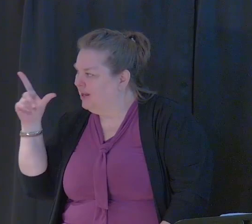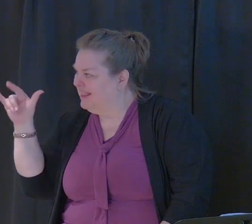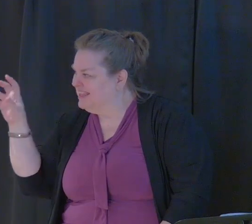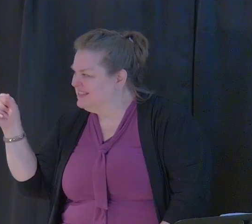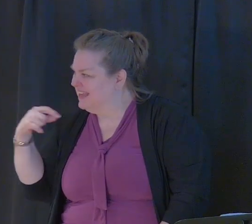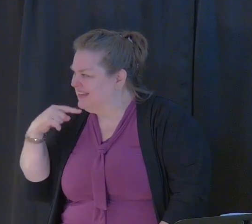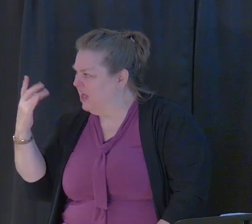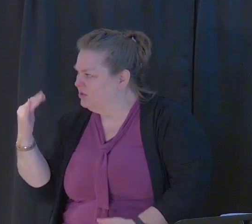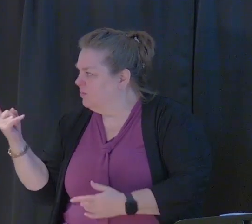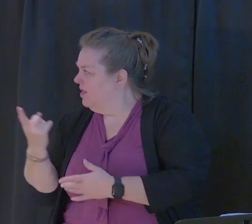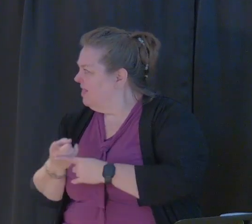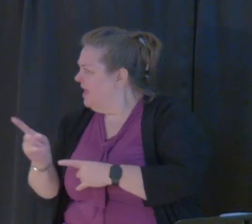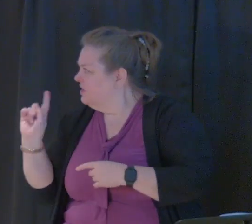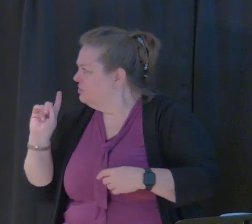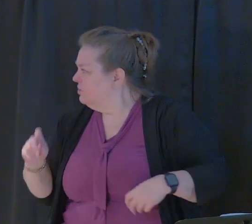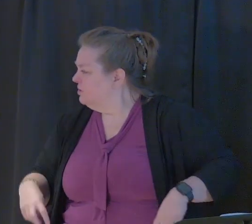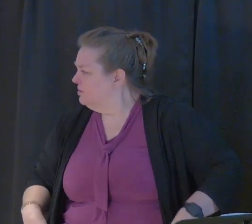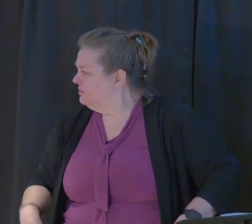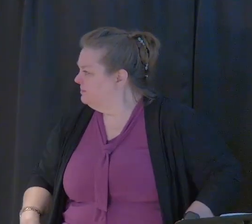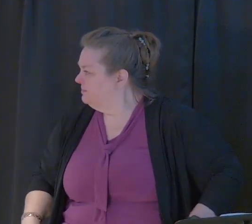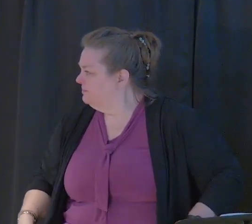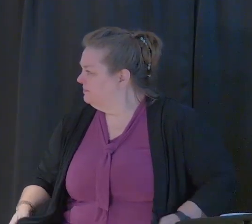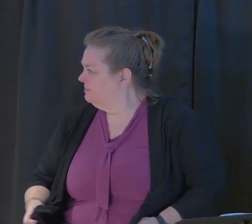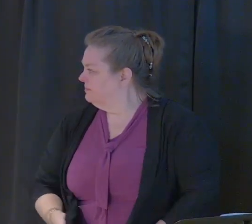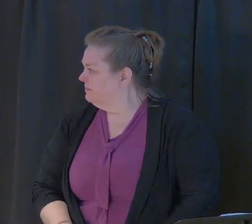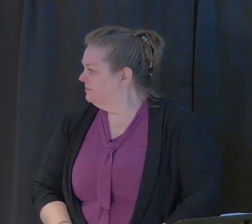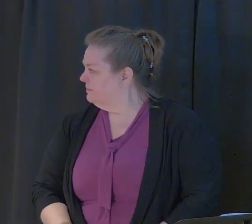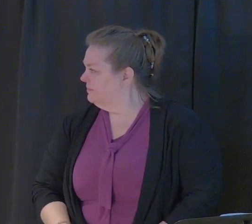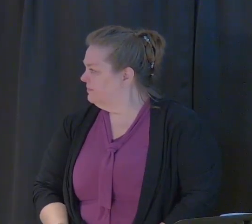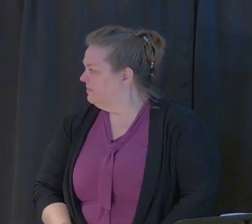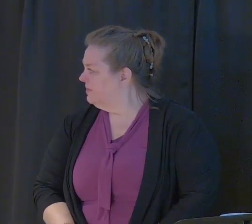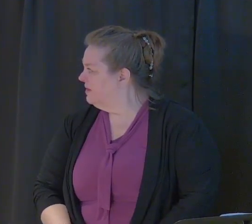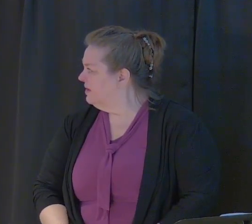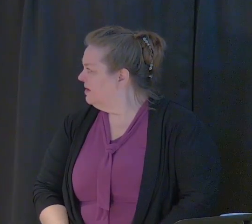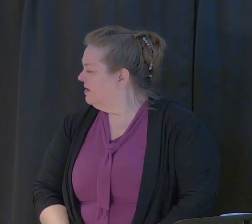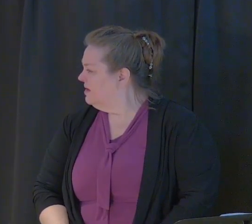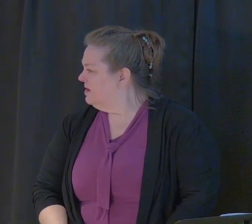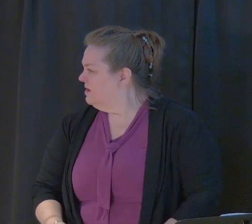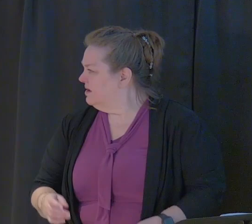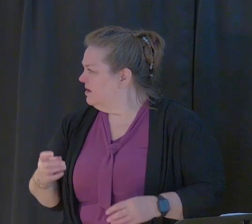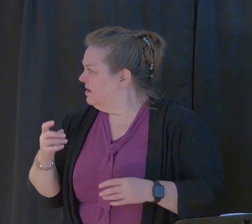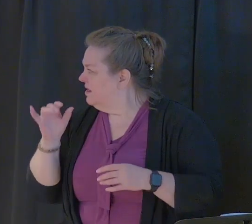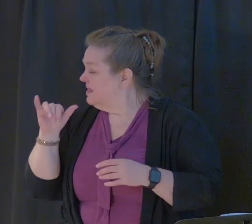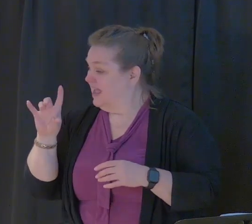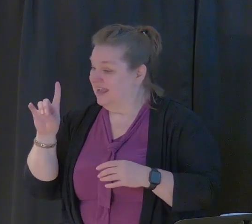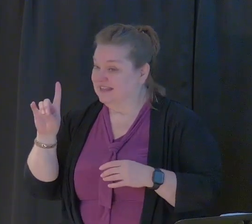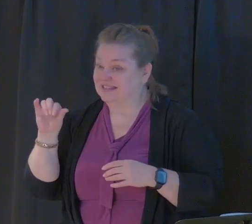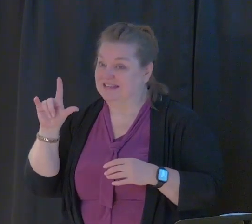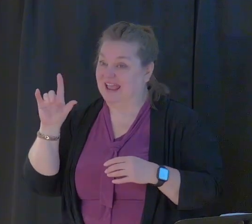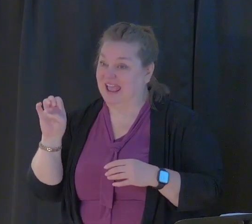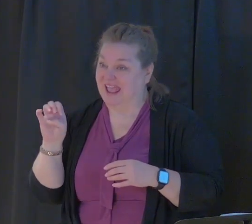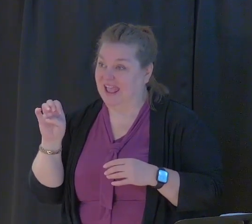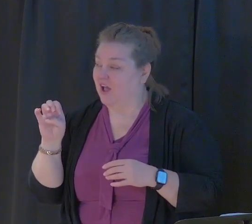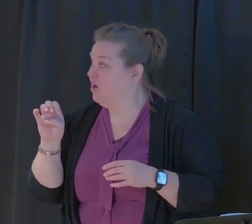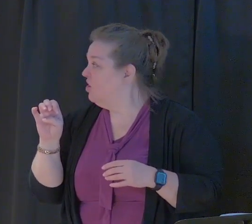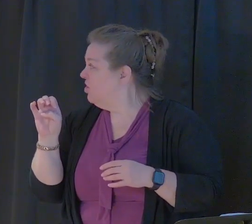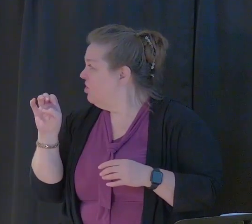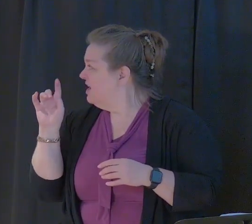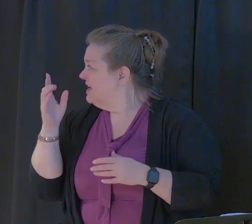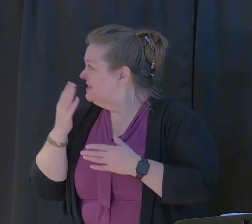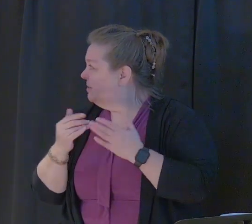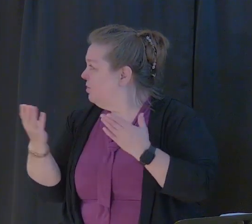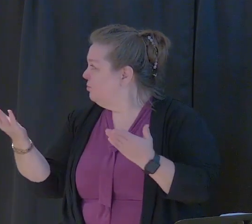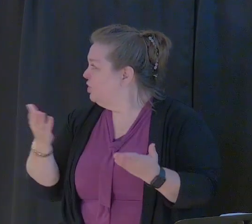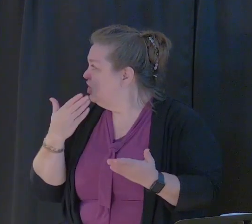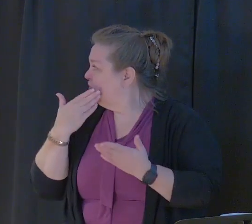week, or I guess she told me the story telling somebody, I think it was, I don't know, that Dale's new line at his church is if someone brings a good